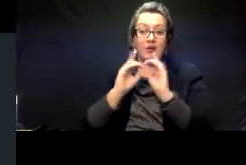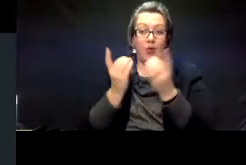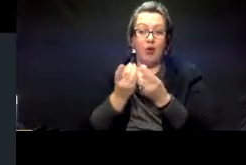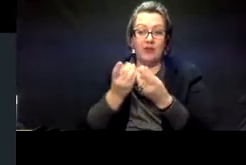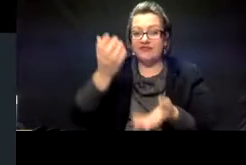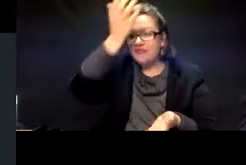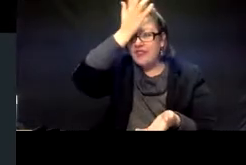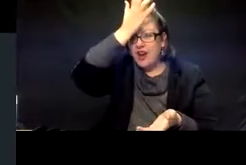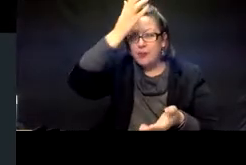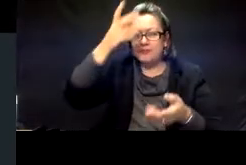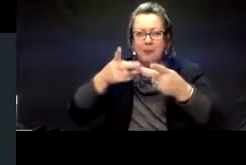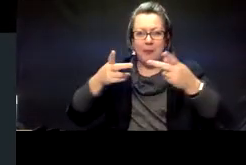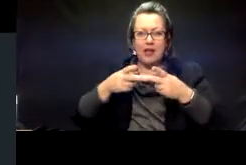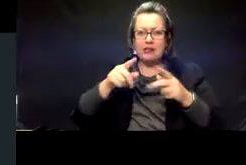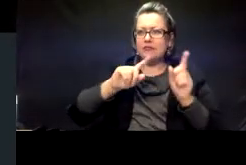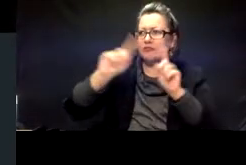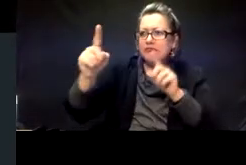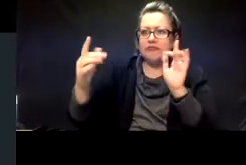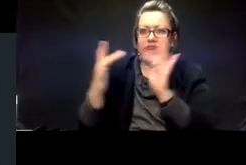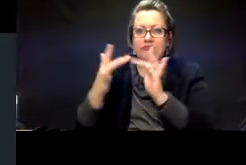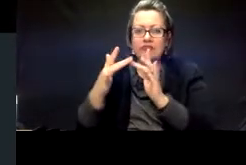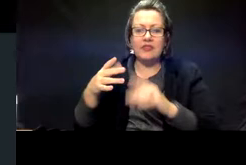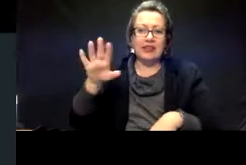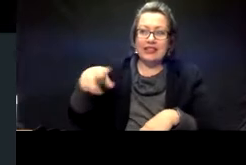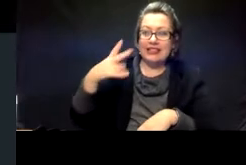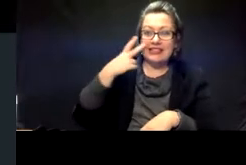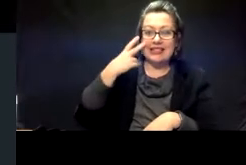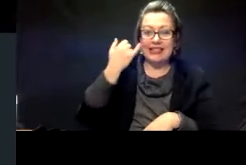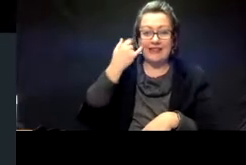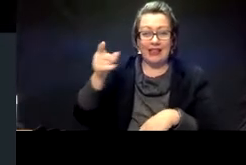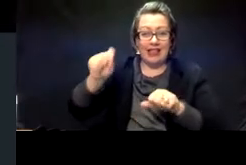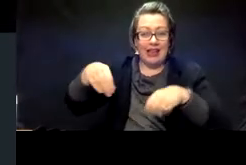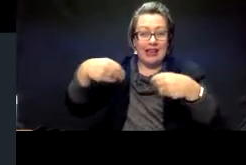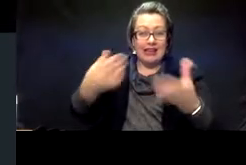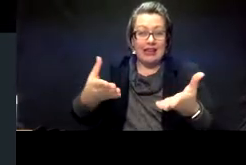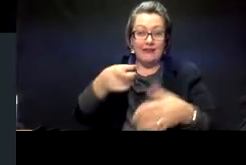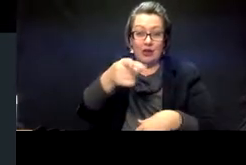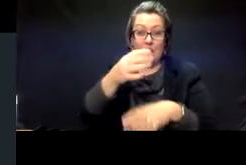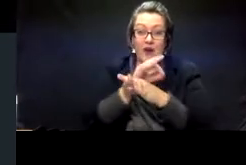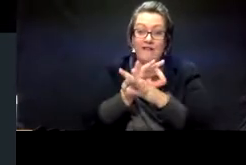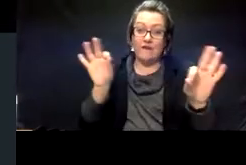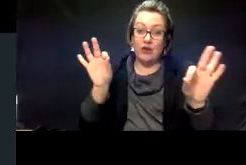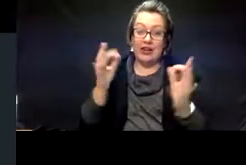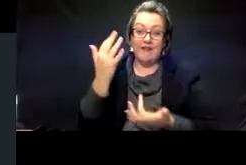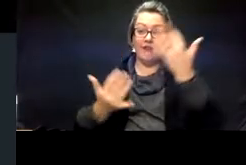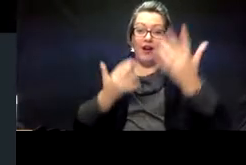consolidation or the fire department. You can reach out to them and see if they're able to provide you